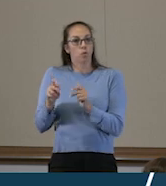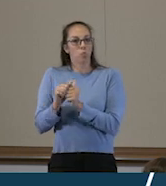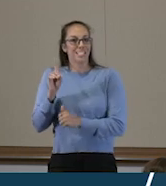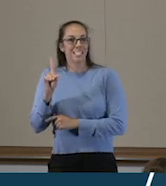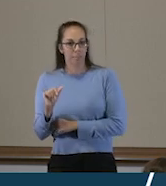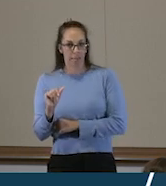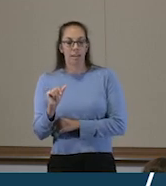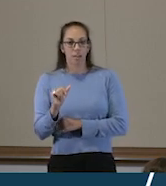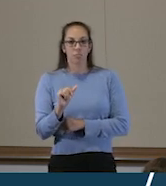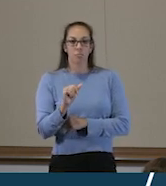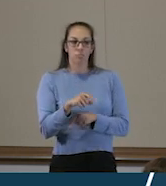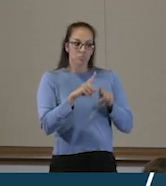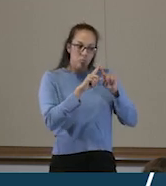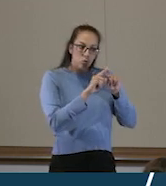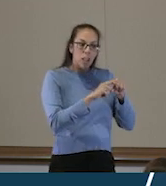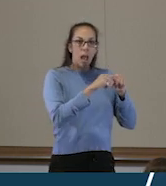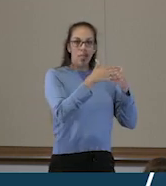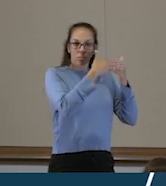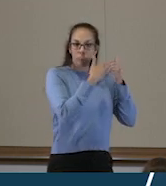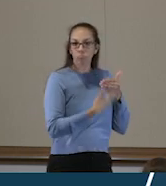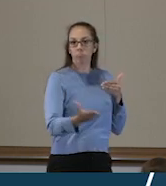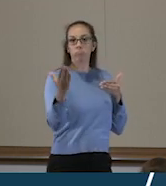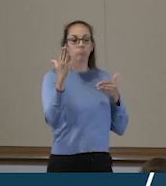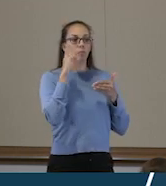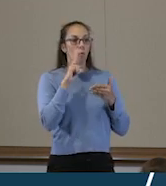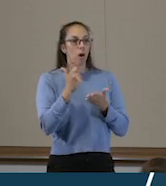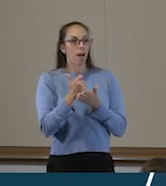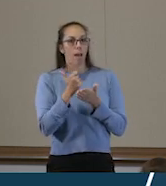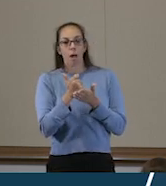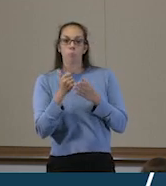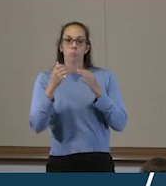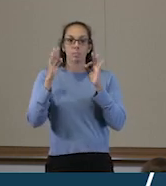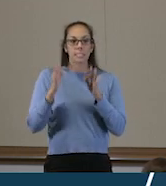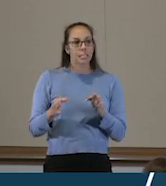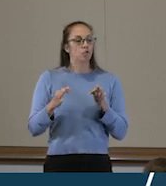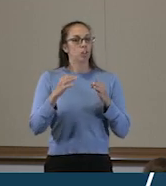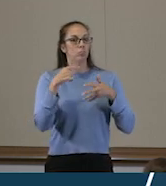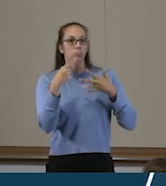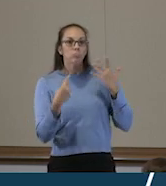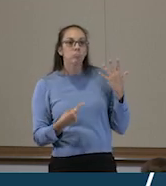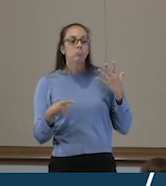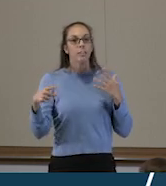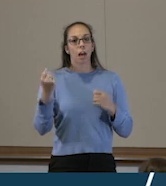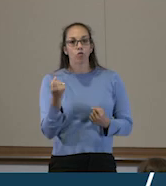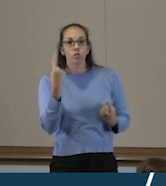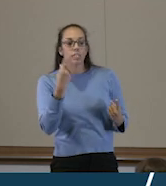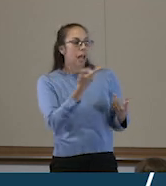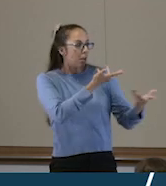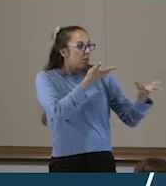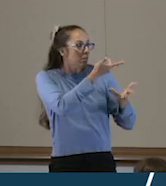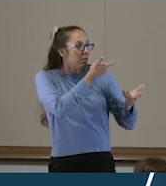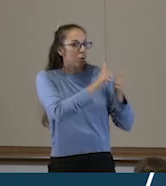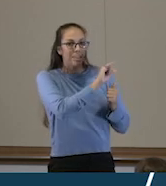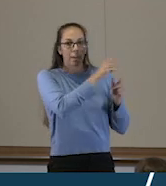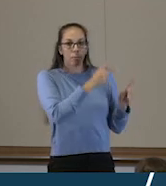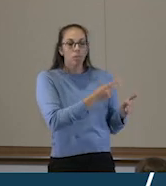rely on to help the individual with a disability make decisions and understand the consequences of those